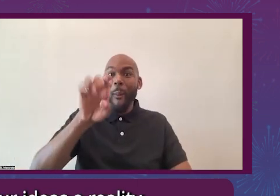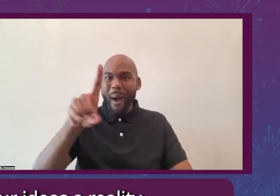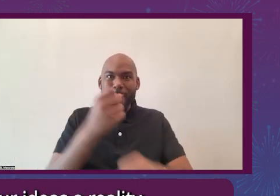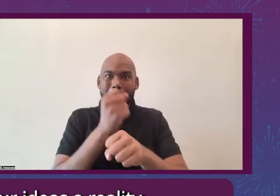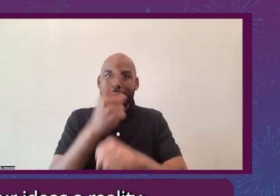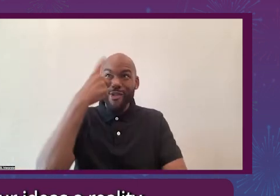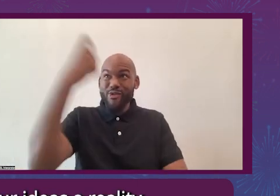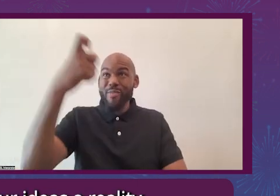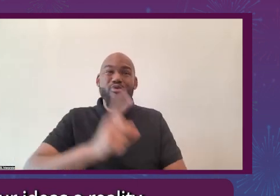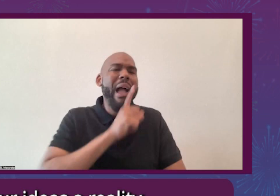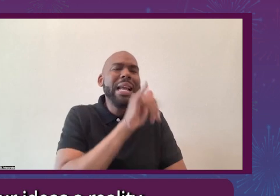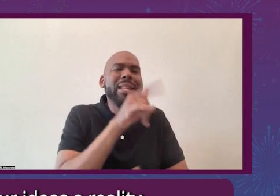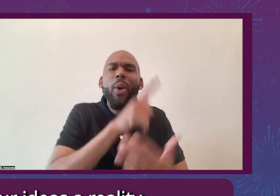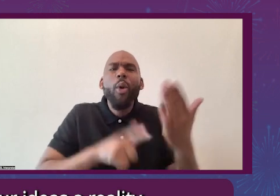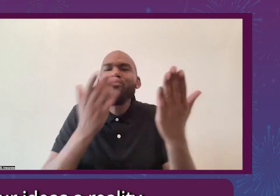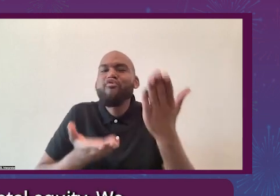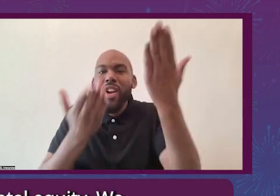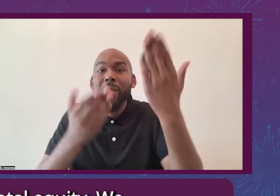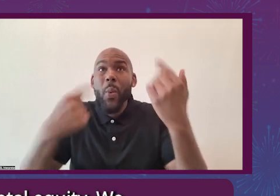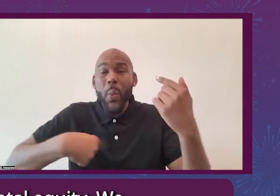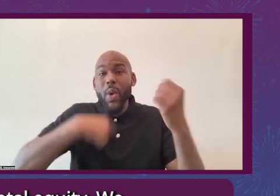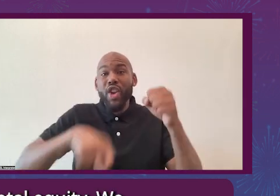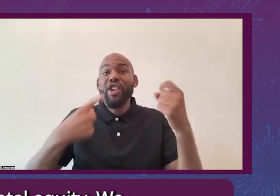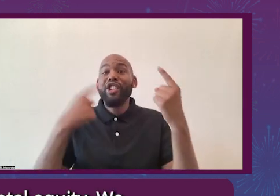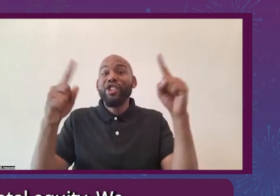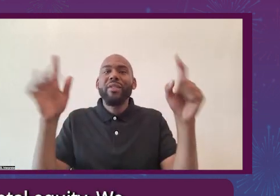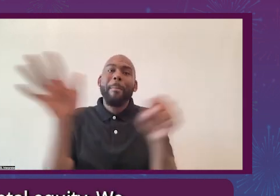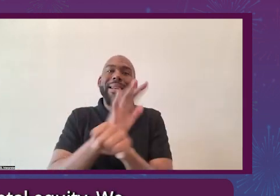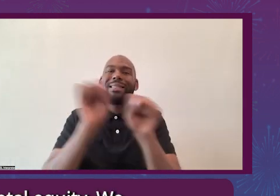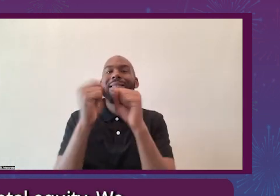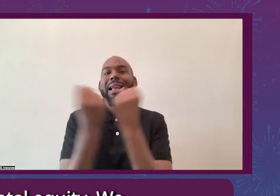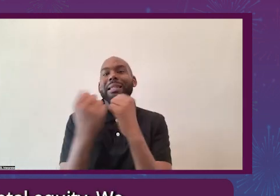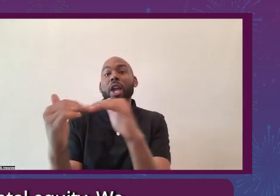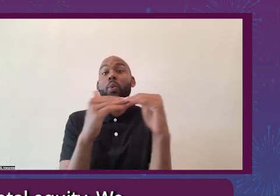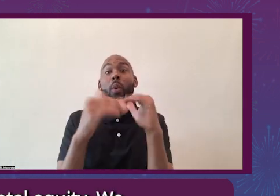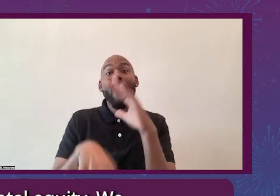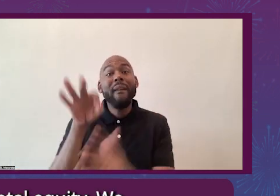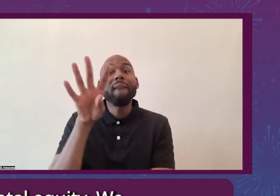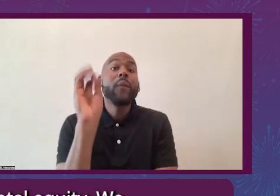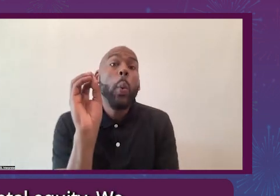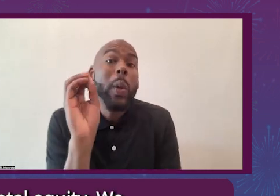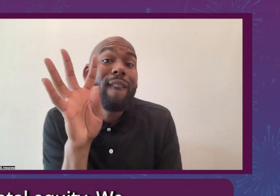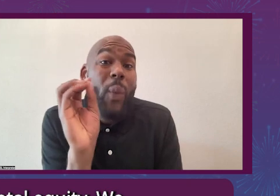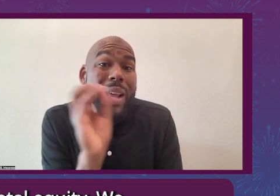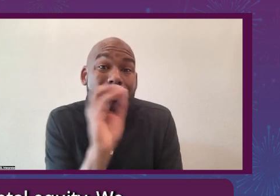a reality, what solutions would you recommend so that we could achieve complete societal equity? We found